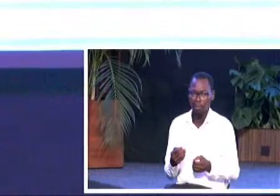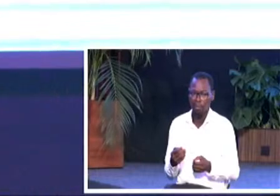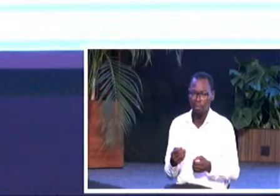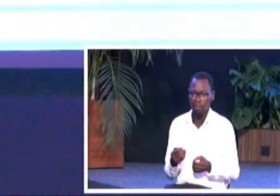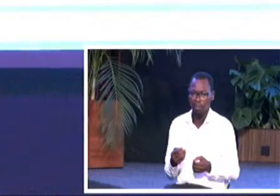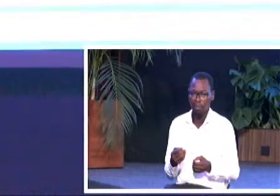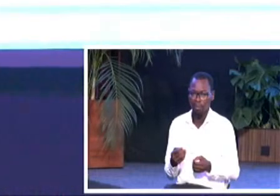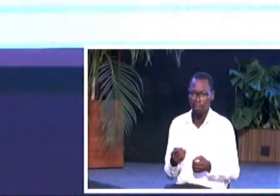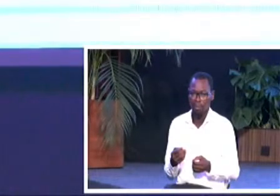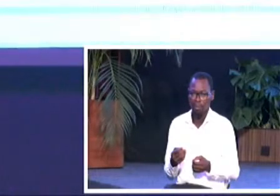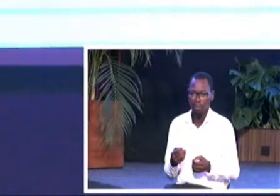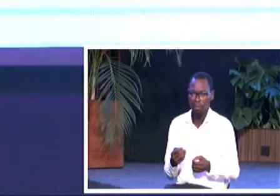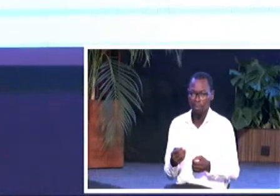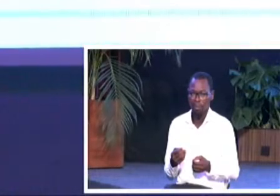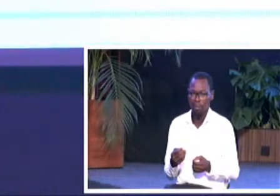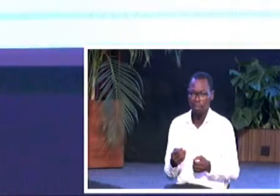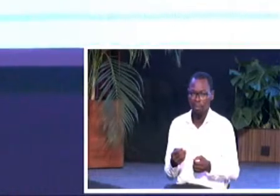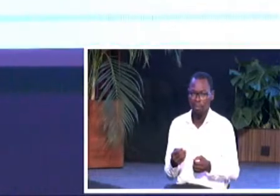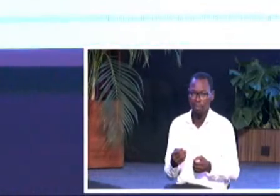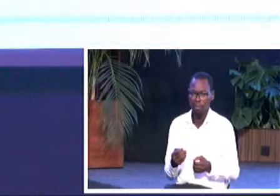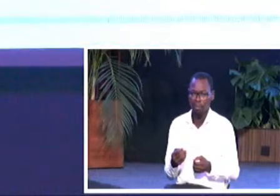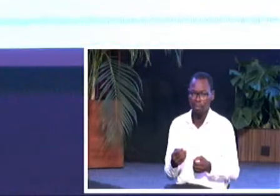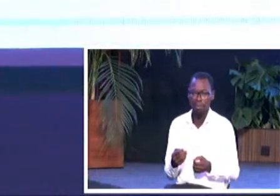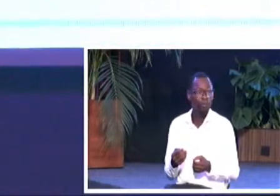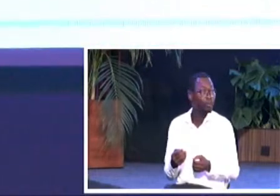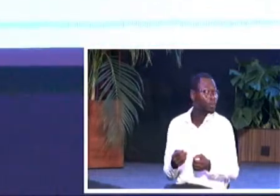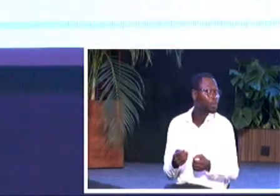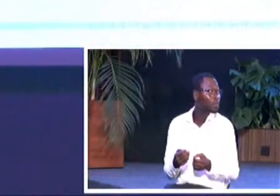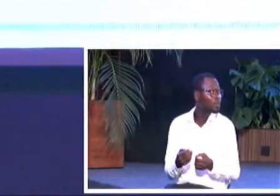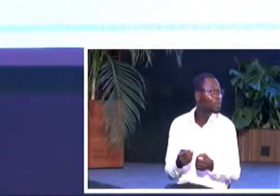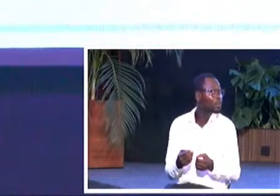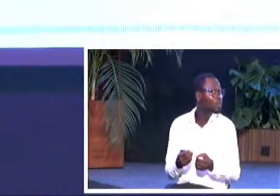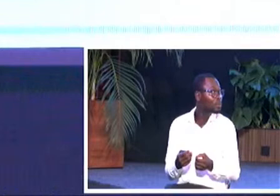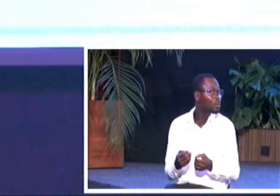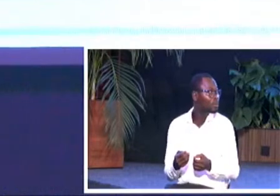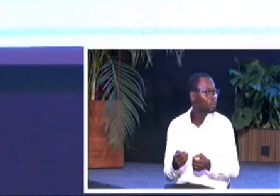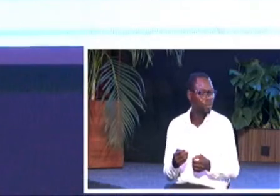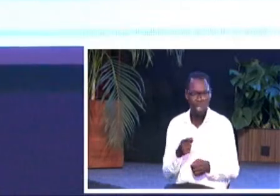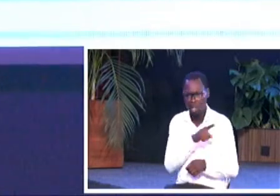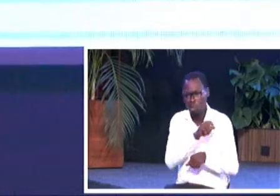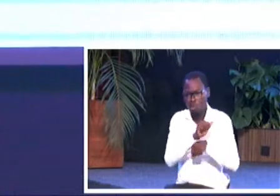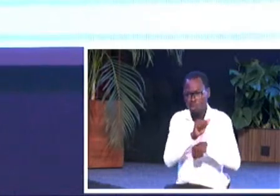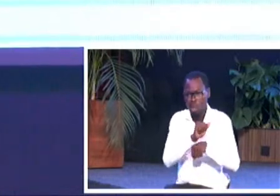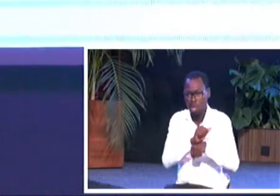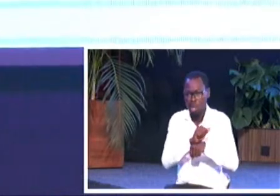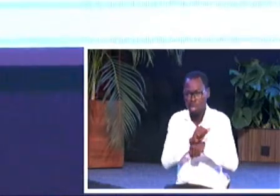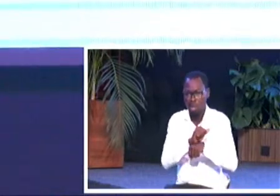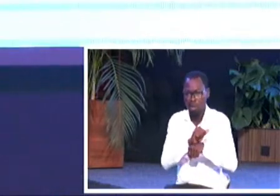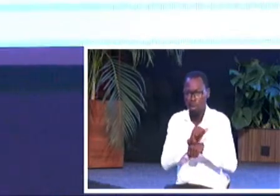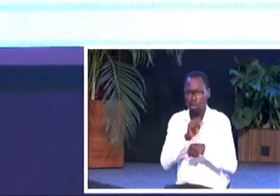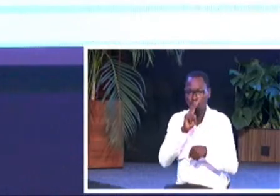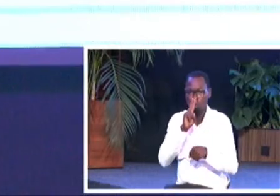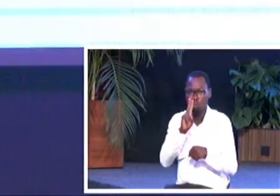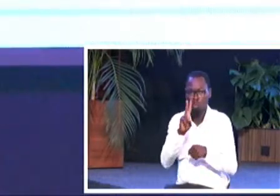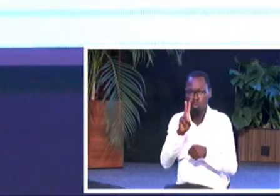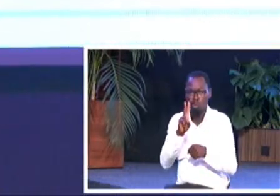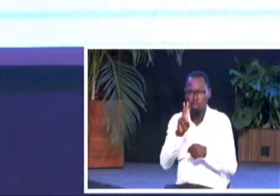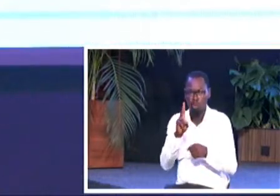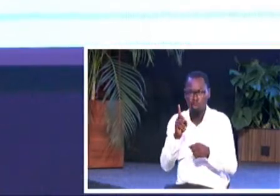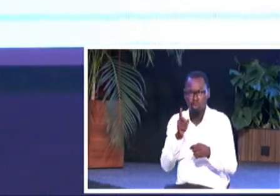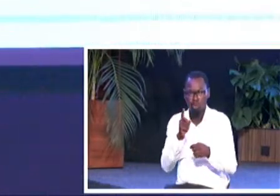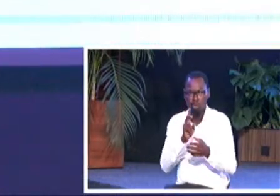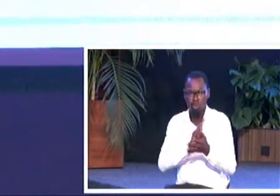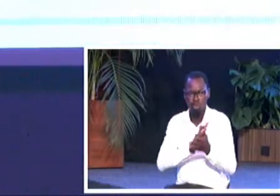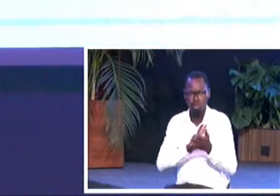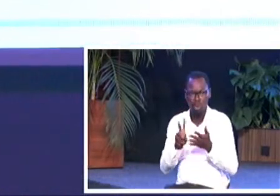This is where I say I work two ways. Number one, first